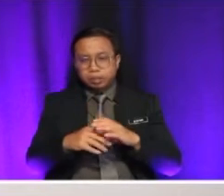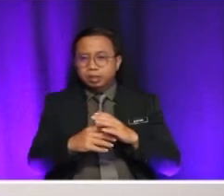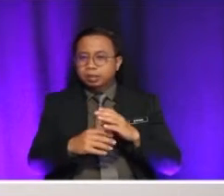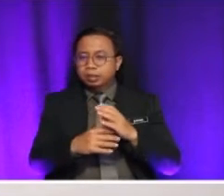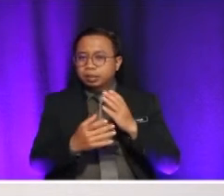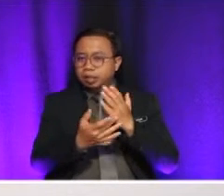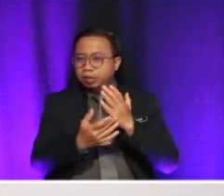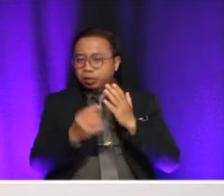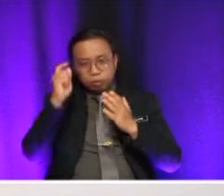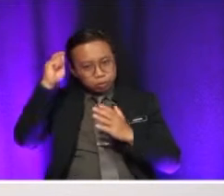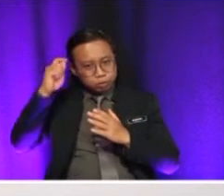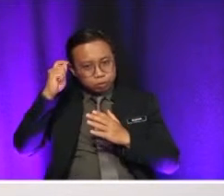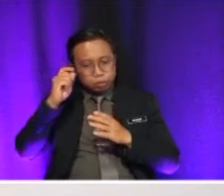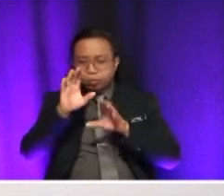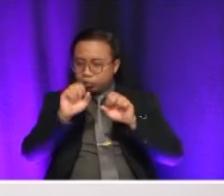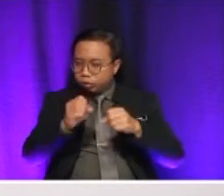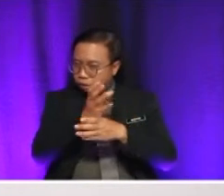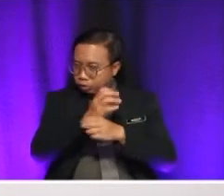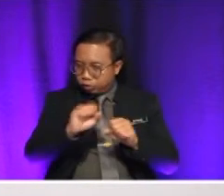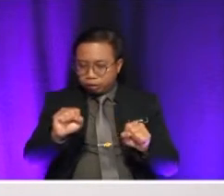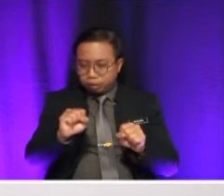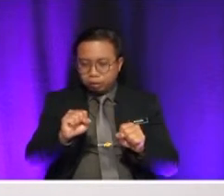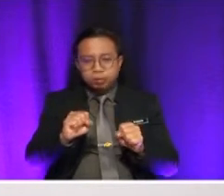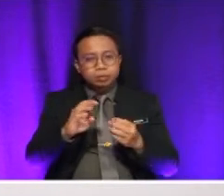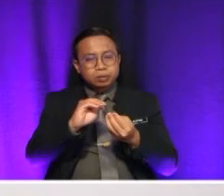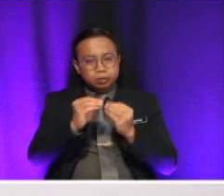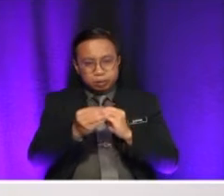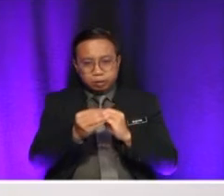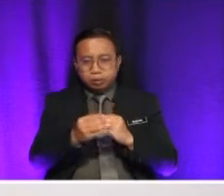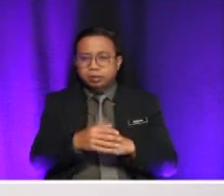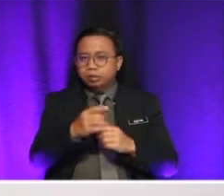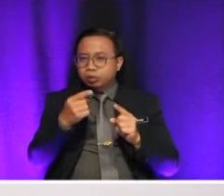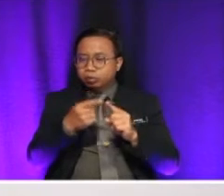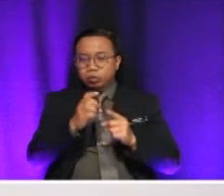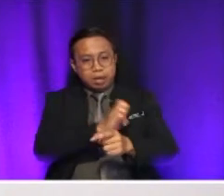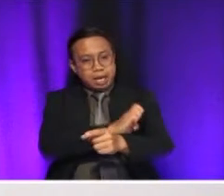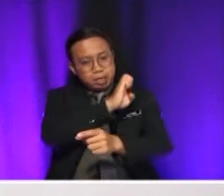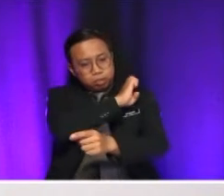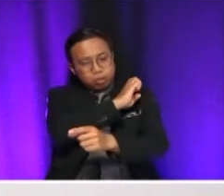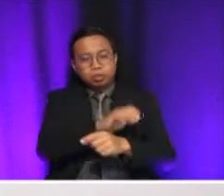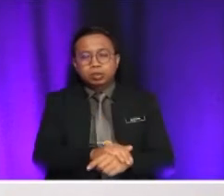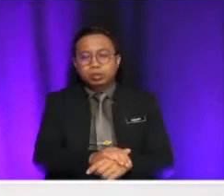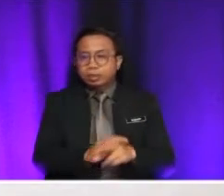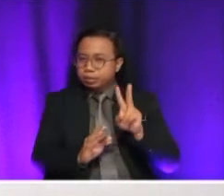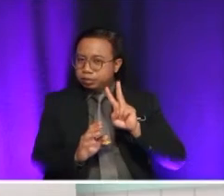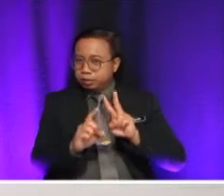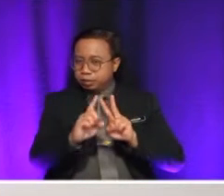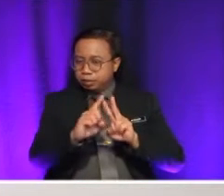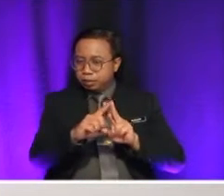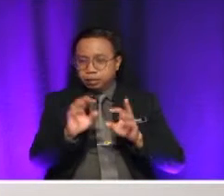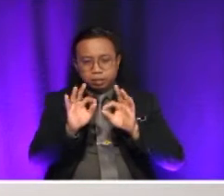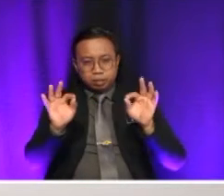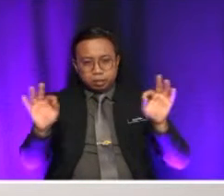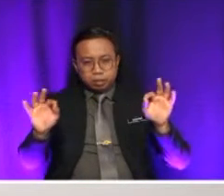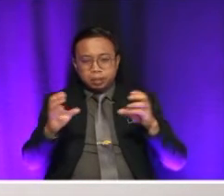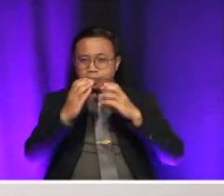deal with some of these problems by converting light from the sun into energy. And the second sentence of the